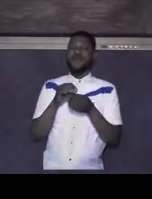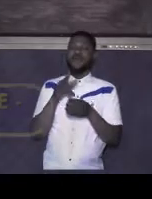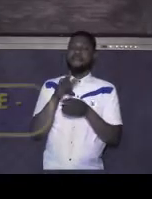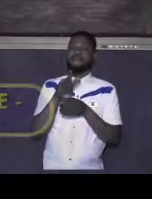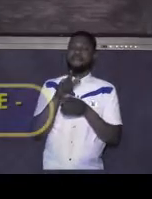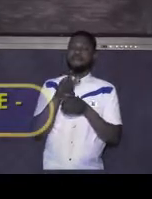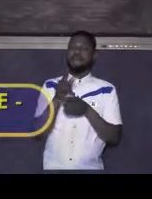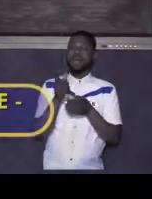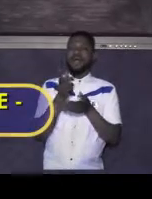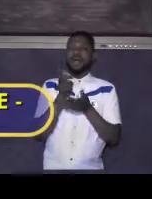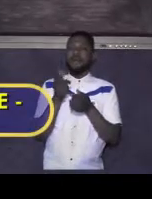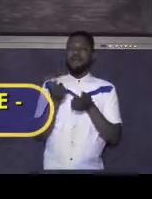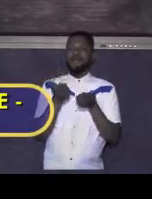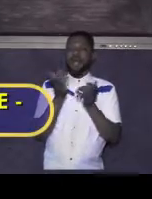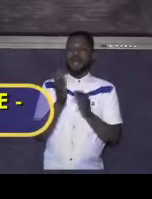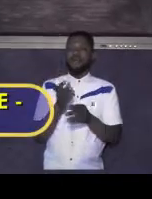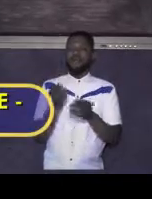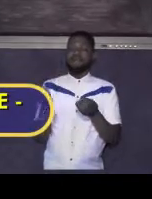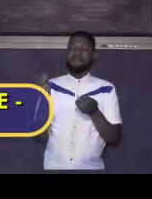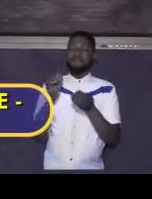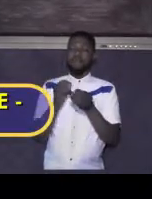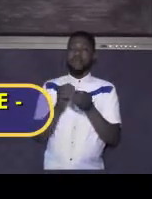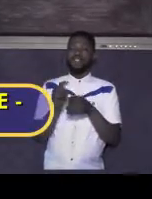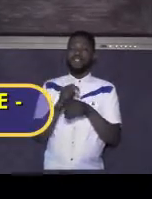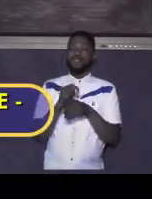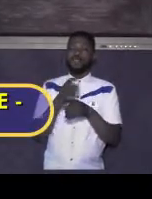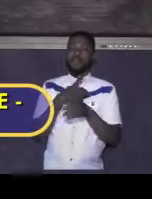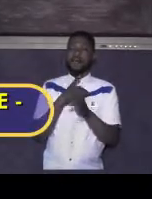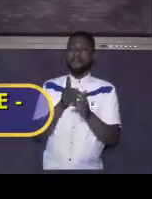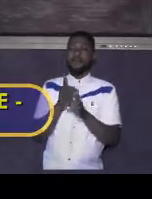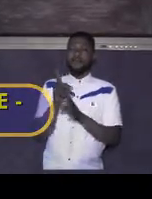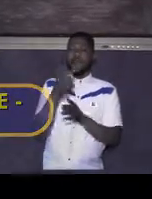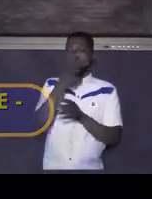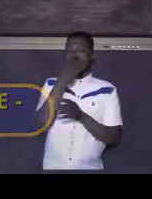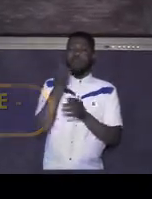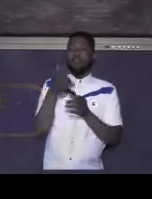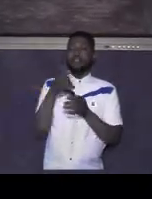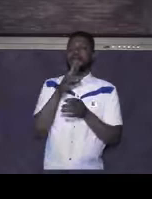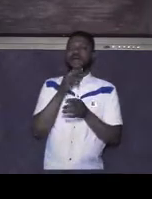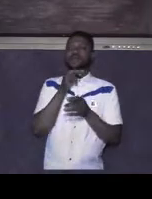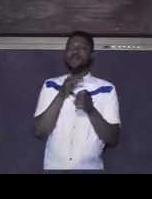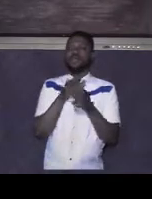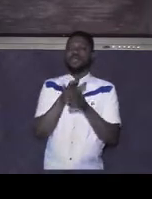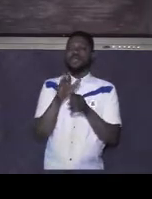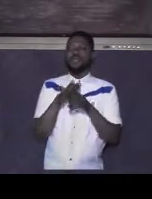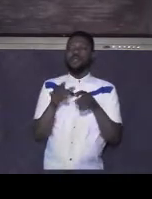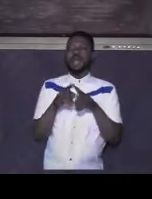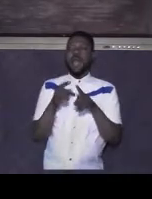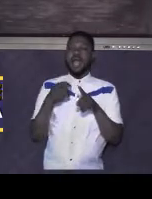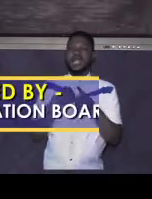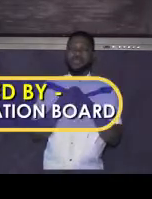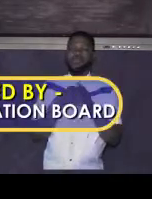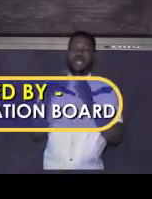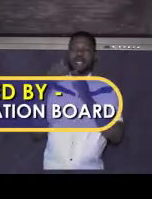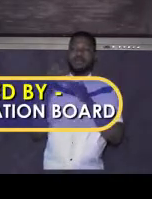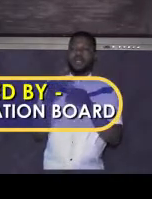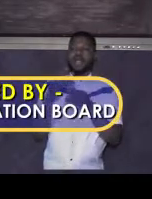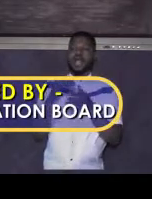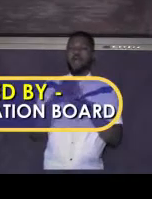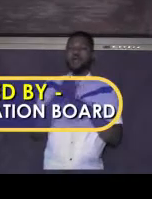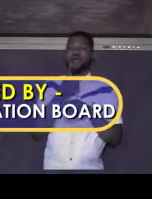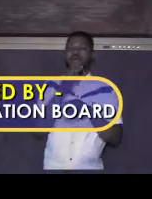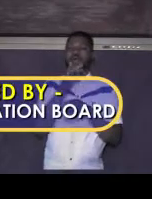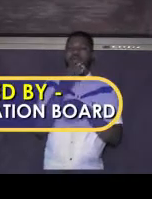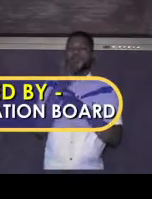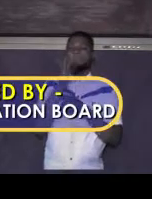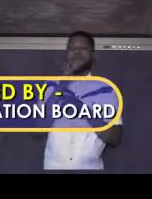more trained and professional pilots, because they are not enough as we expect. Next